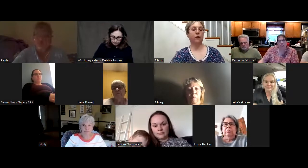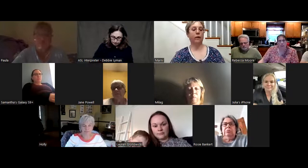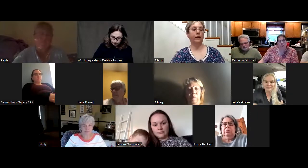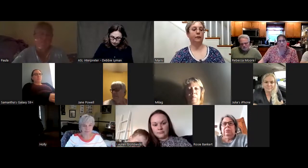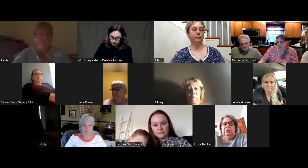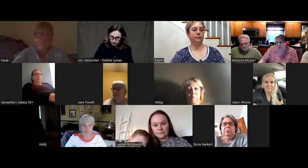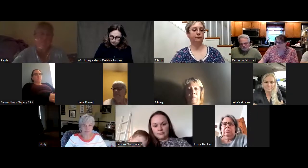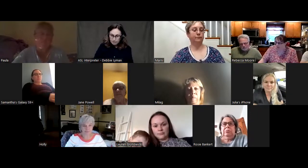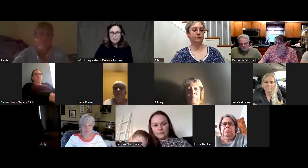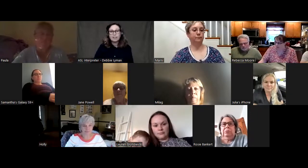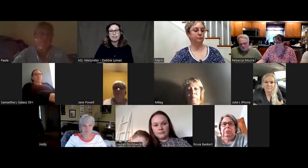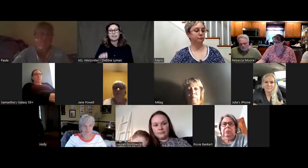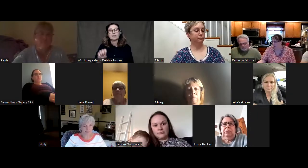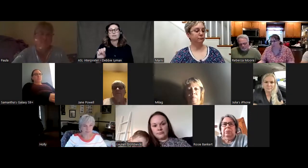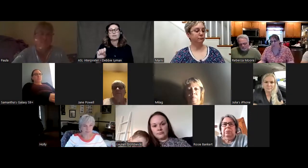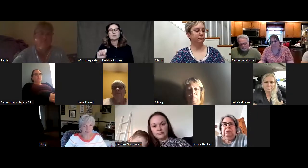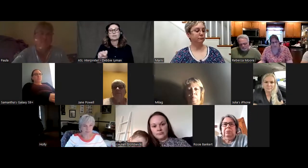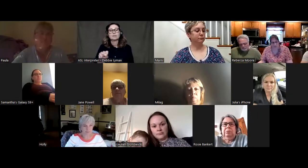1.